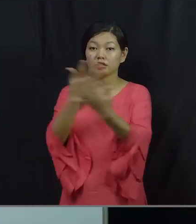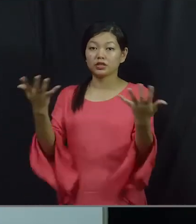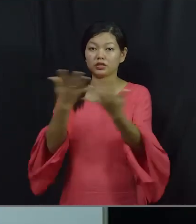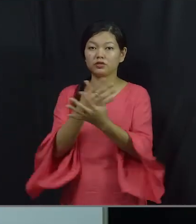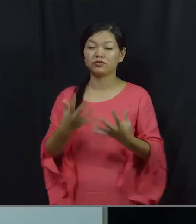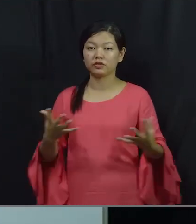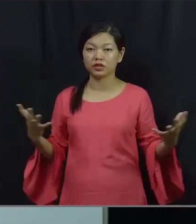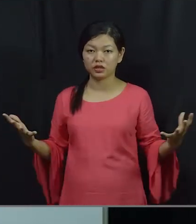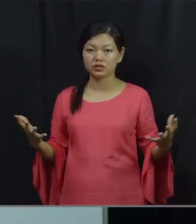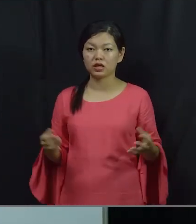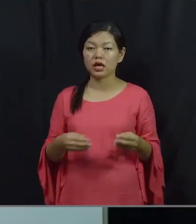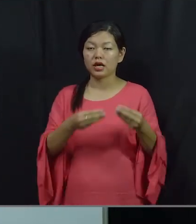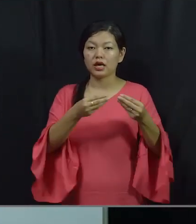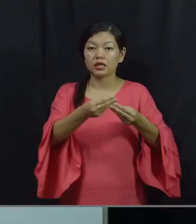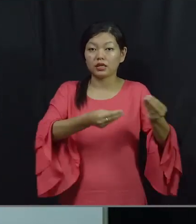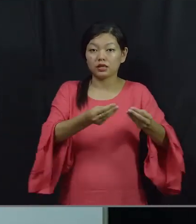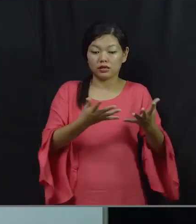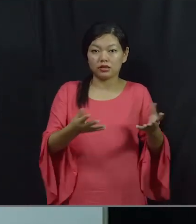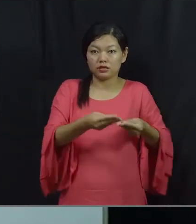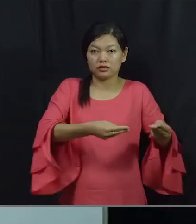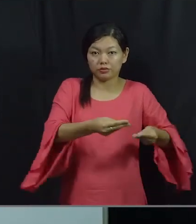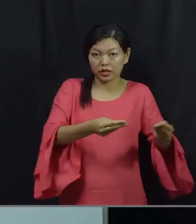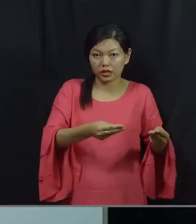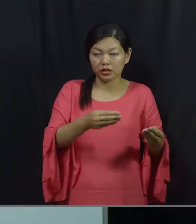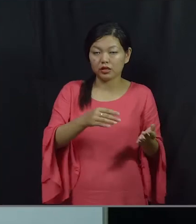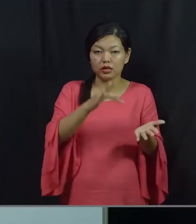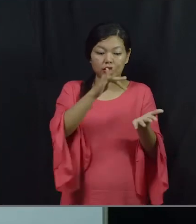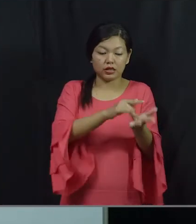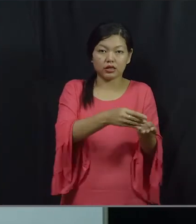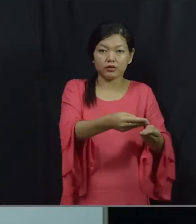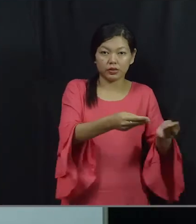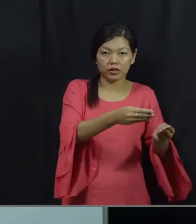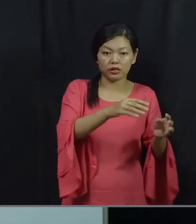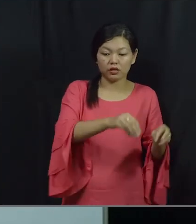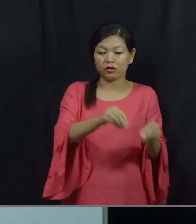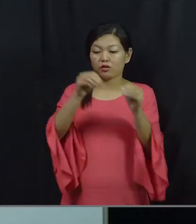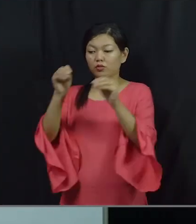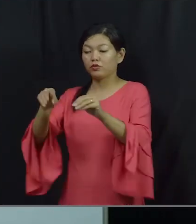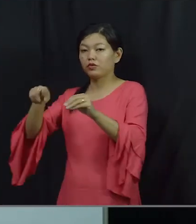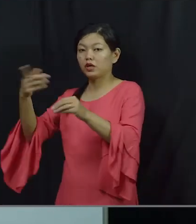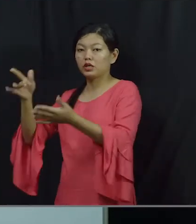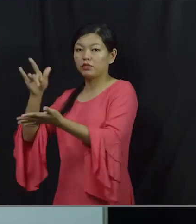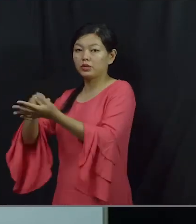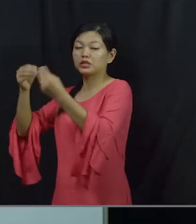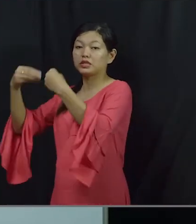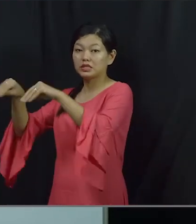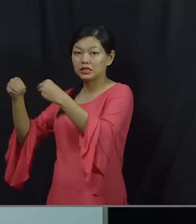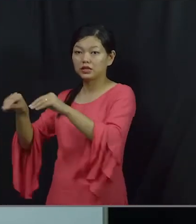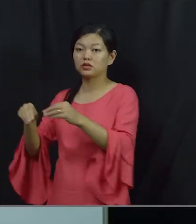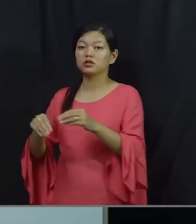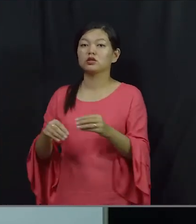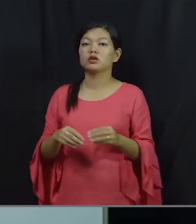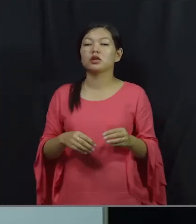or buying and selling of goods has started, across broader, isn't that? So what happened is that,